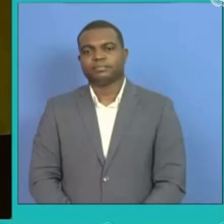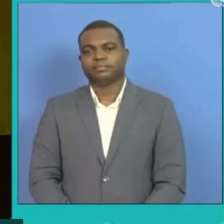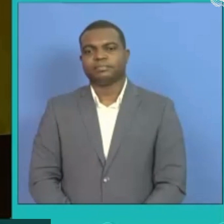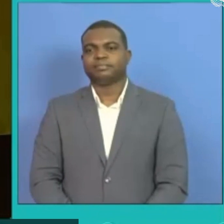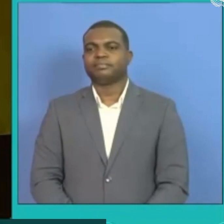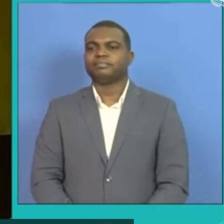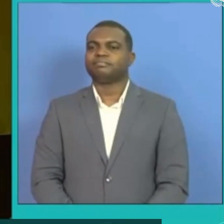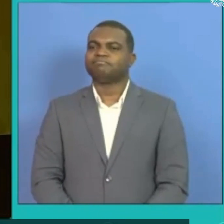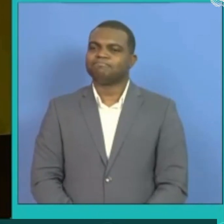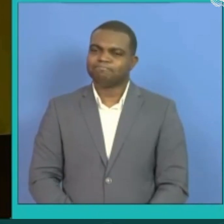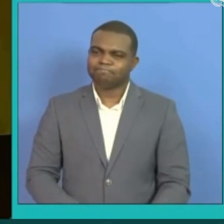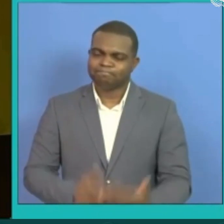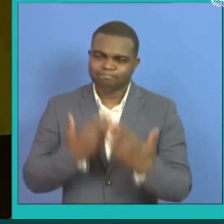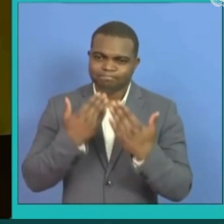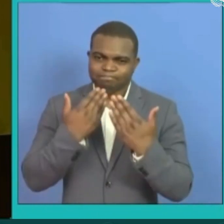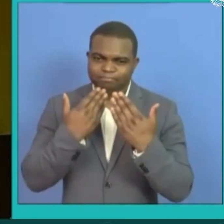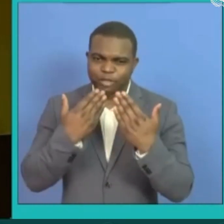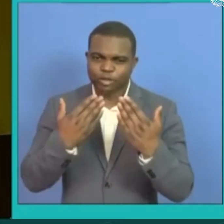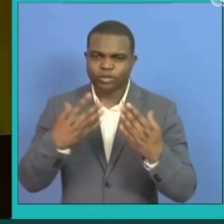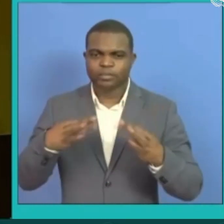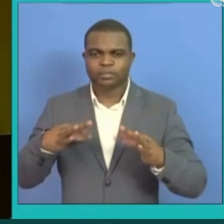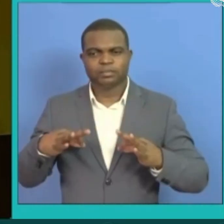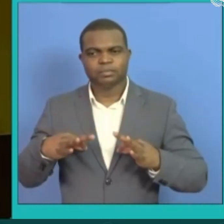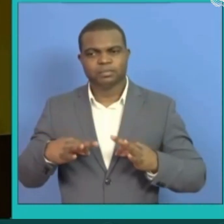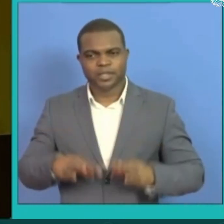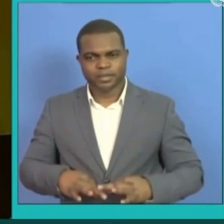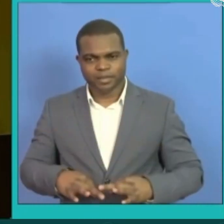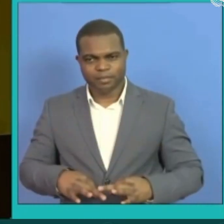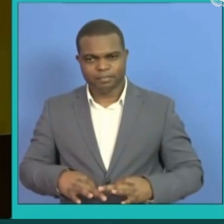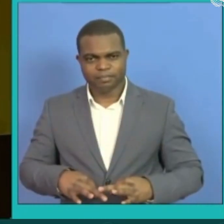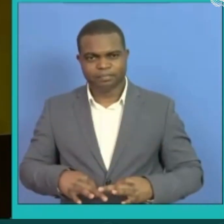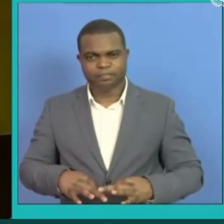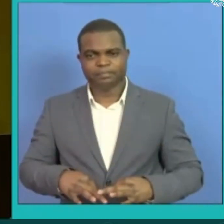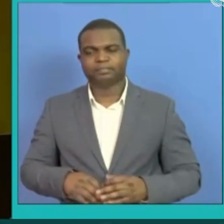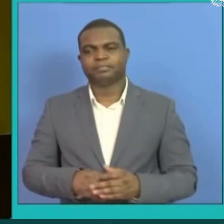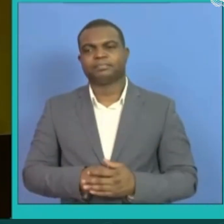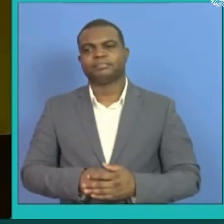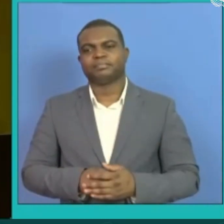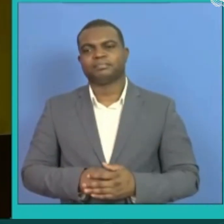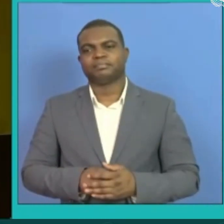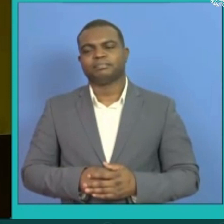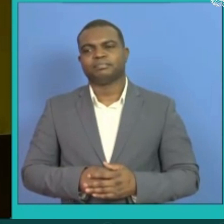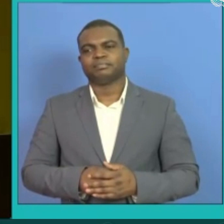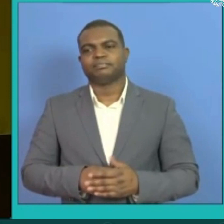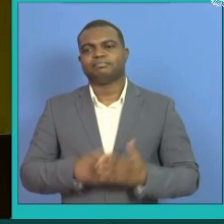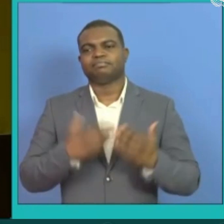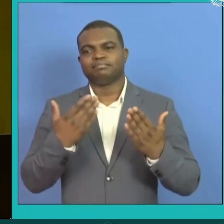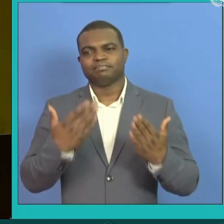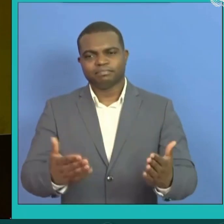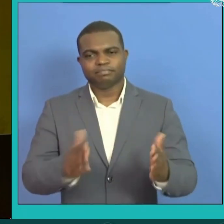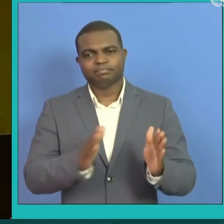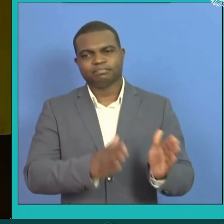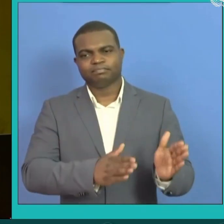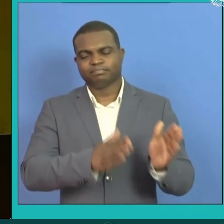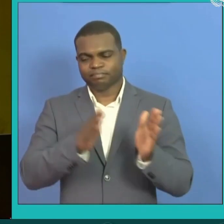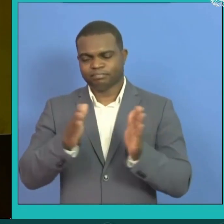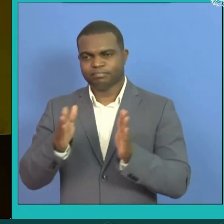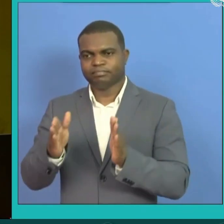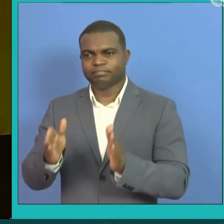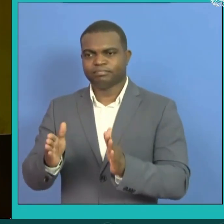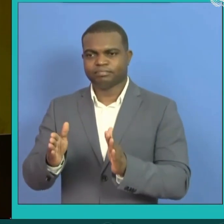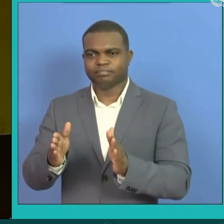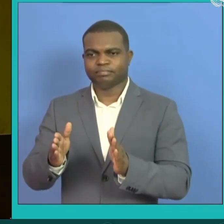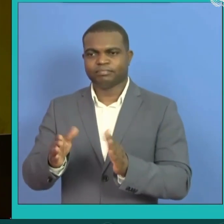floor to His Excellency Shawn Edward, Minister for Education, Sustainable Development, Innovation, Science, Technology and